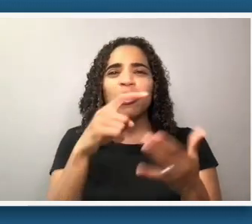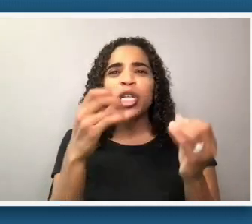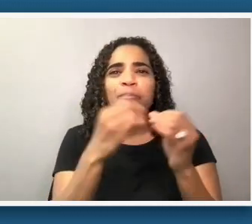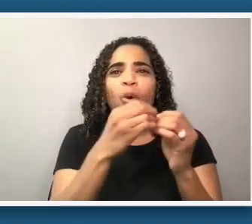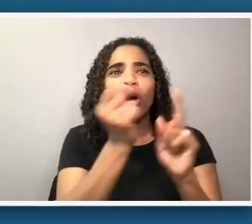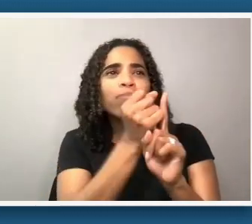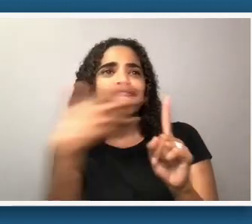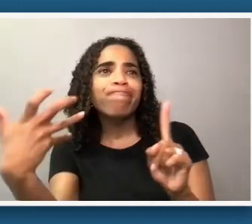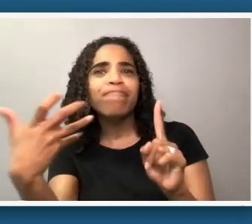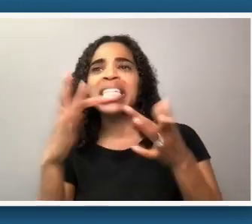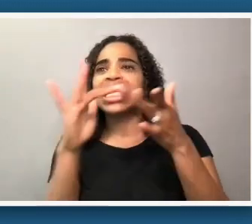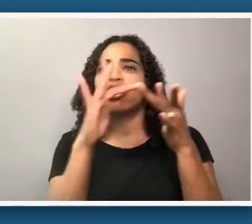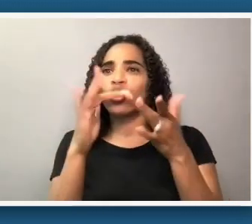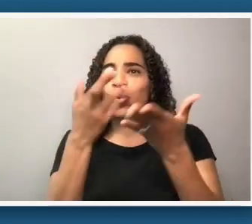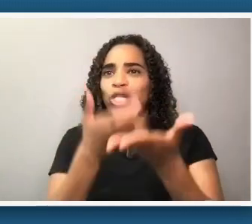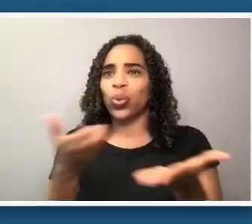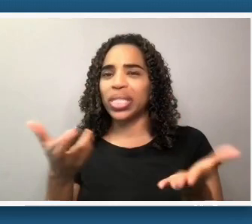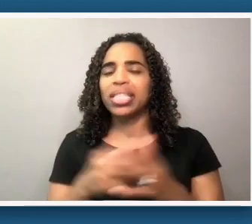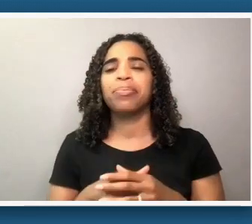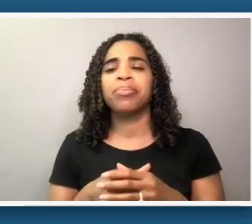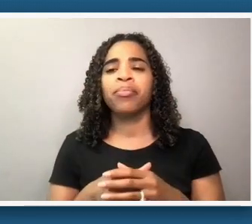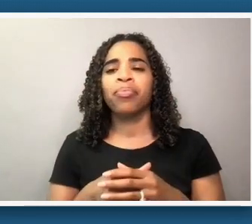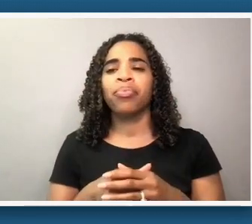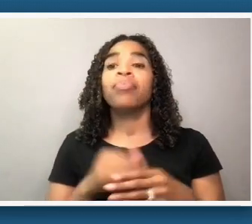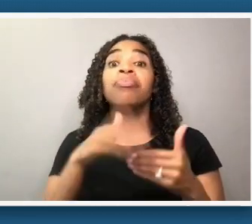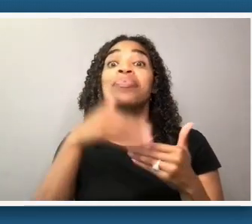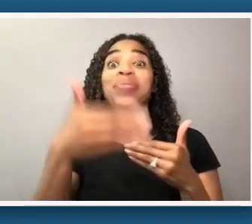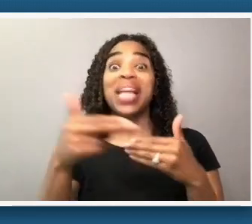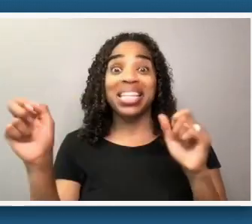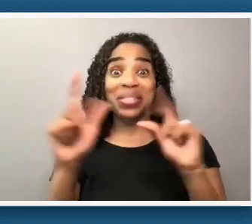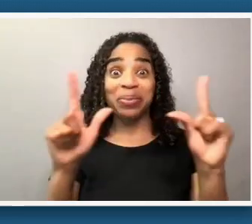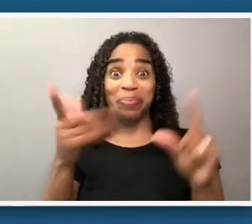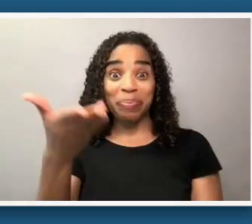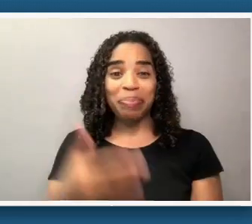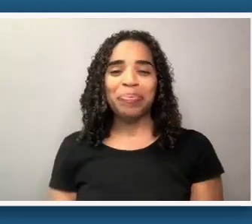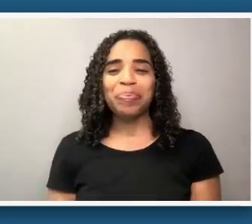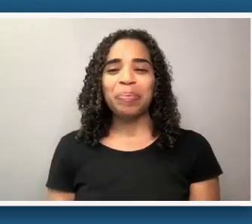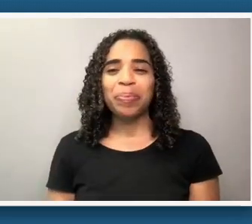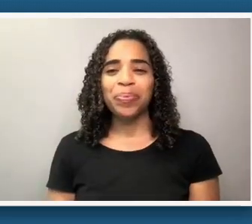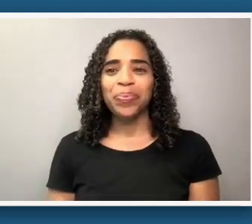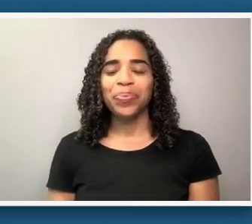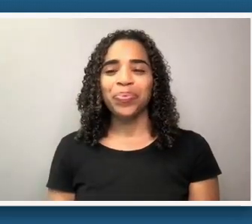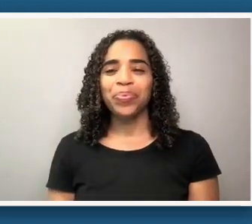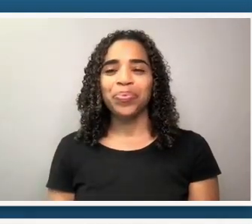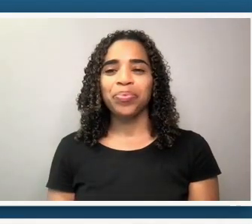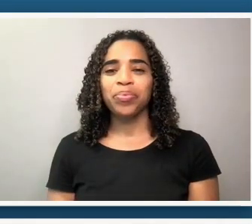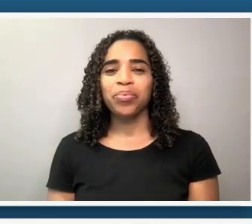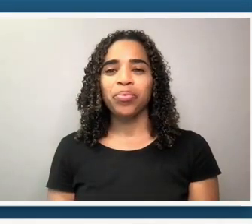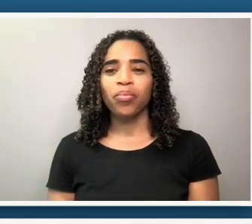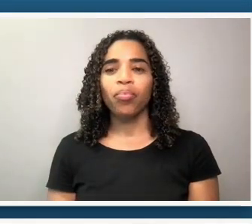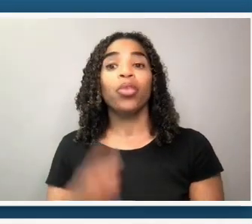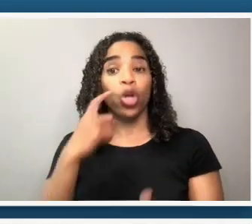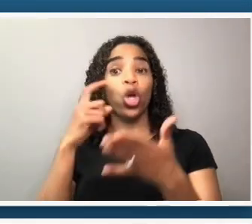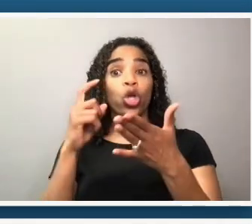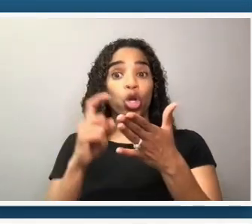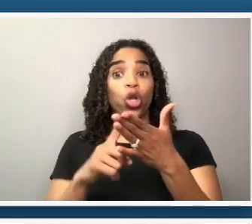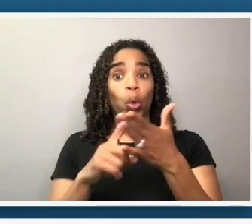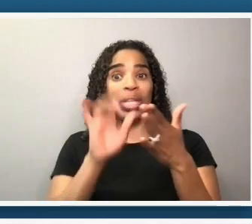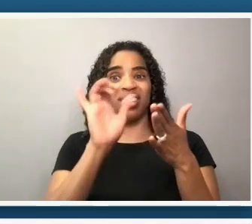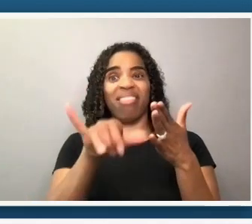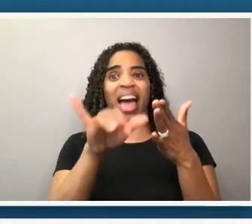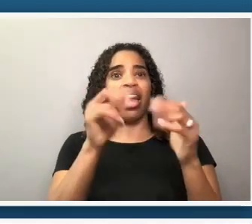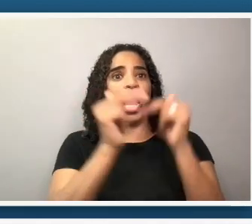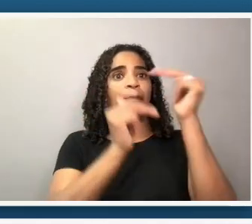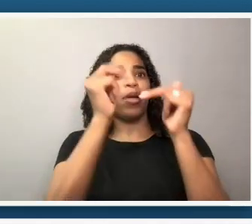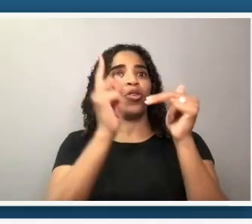digital resources. So if you can go to the next slide. On the screen is a collection that I built for a geometry